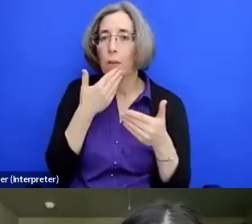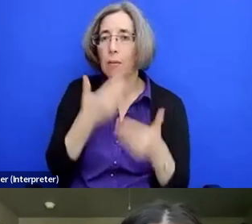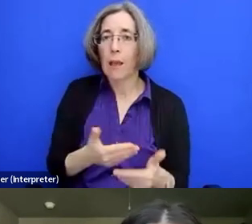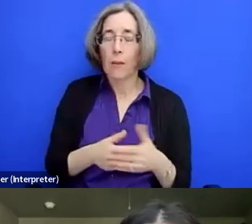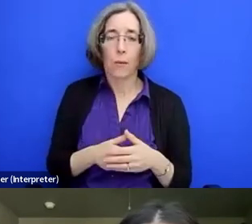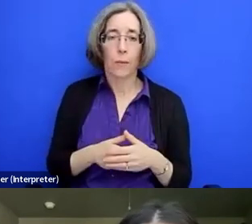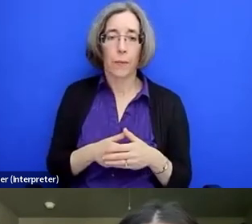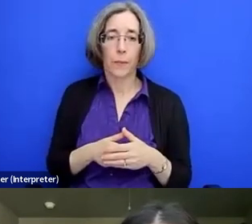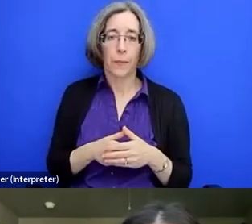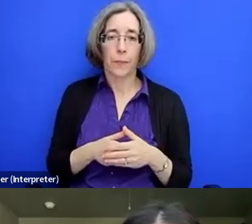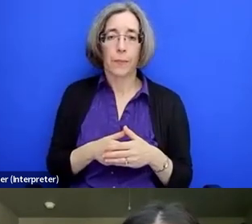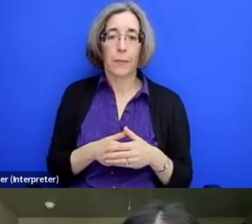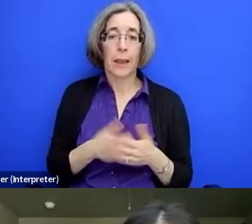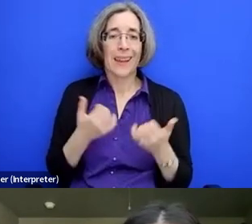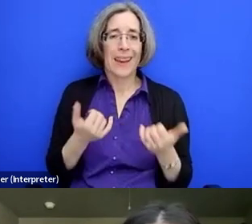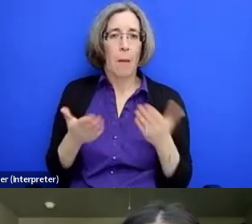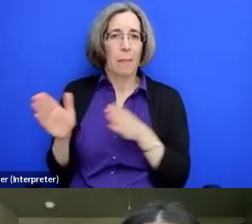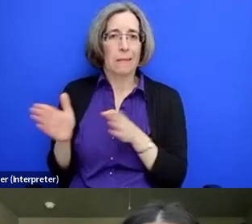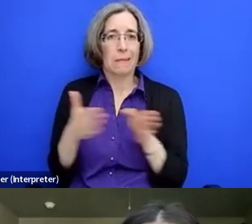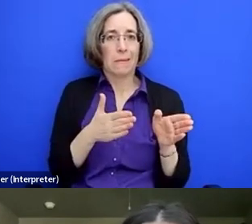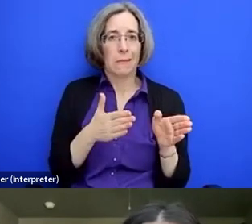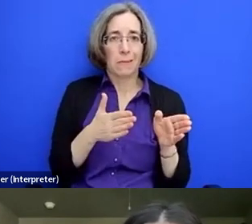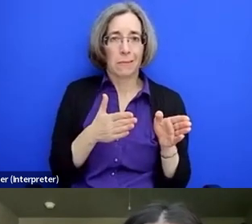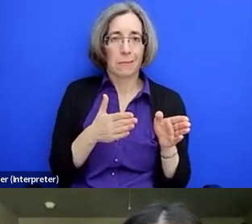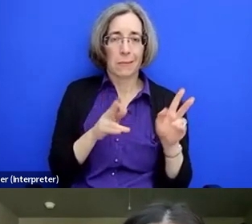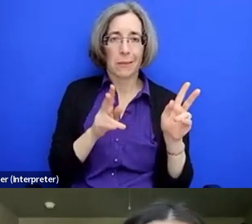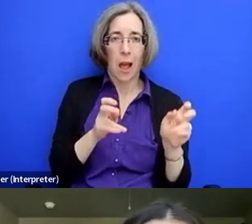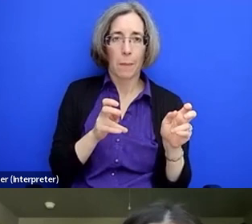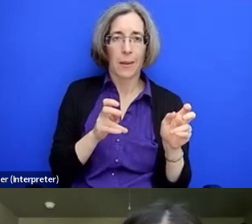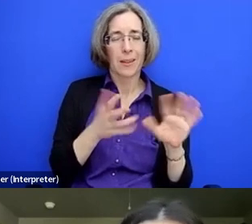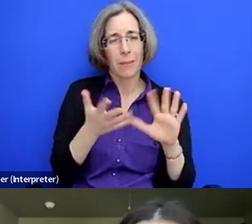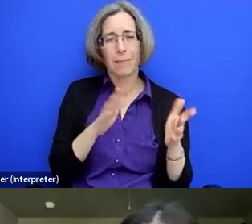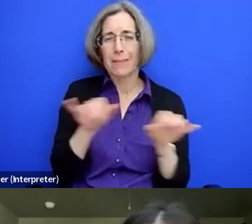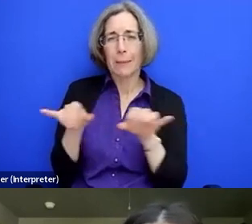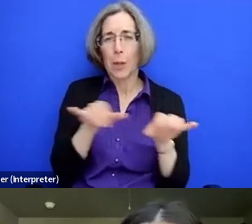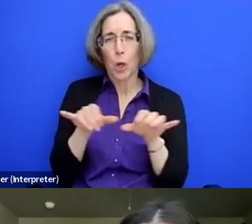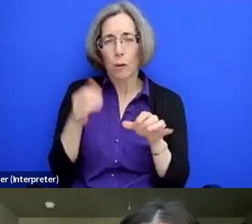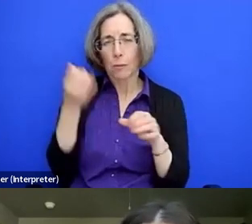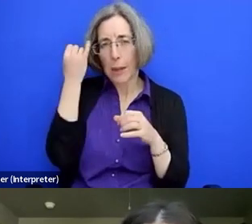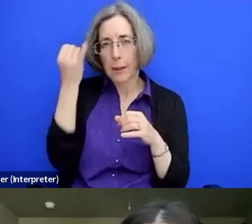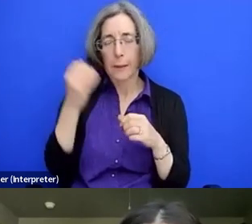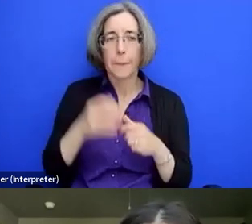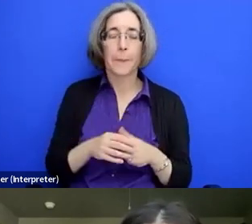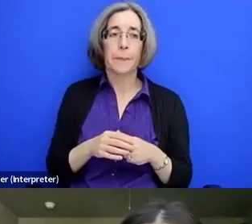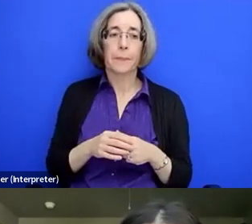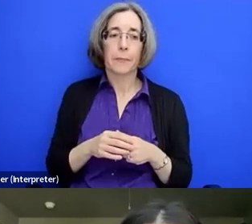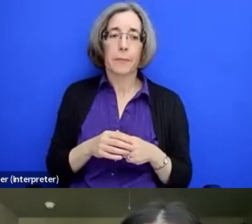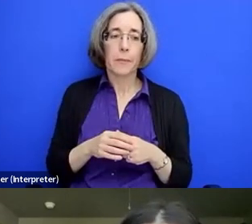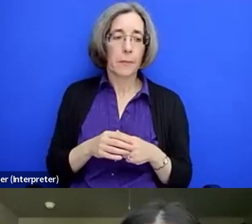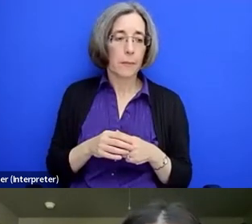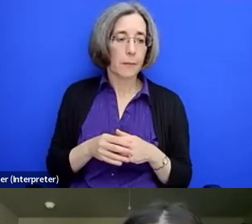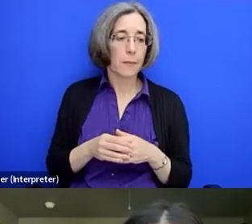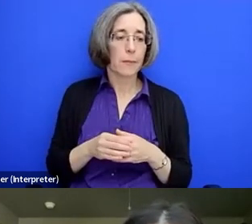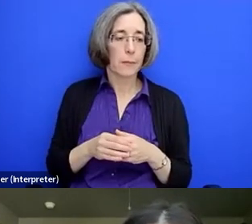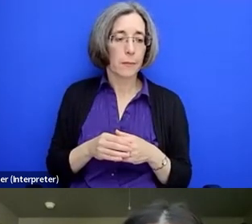can maybe switch a little bit, but still continue in this same vein. You know, the stories that early